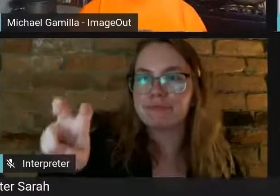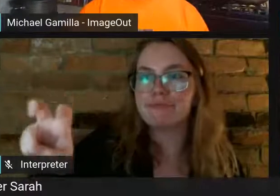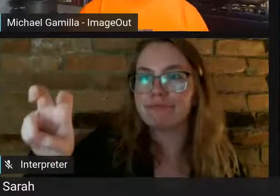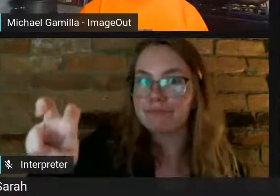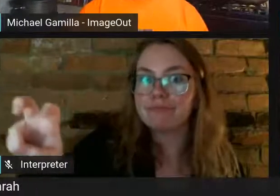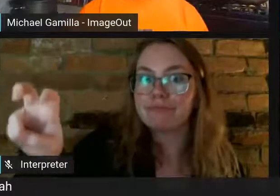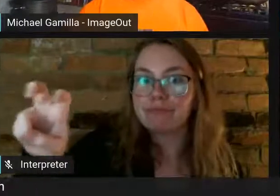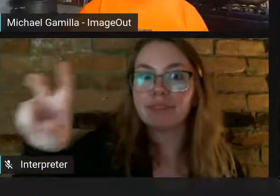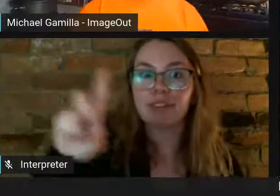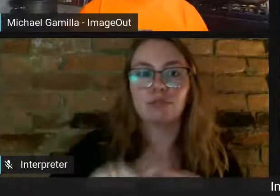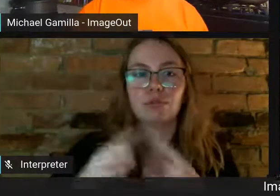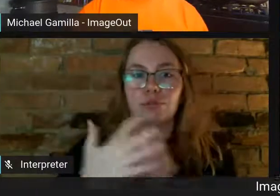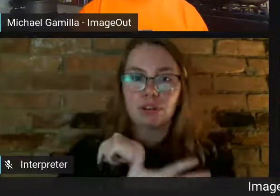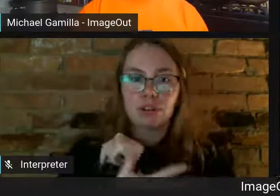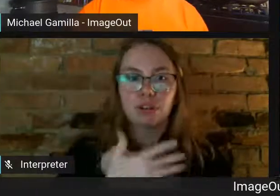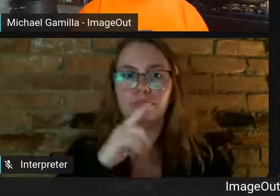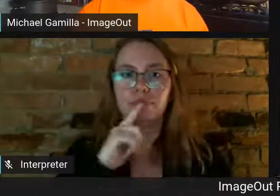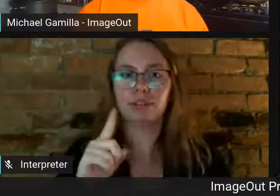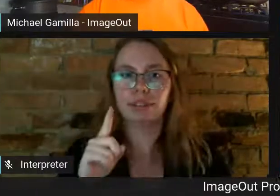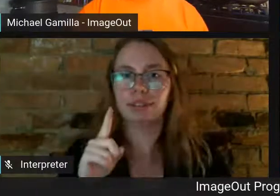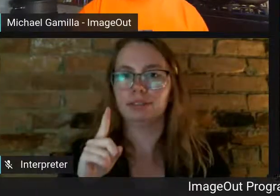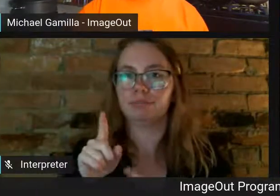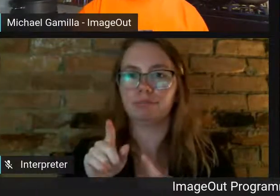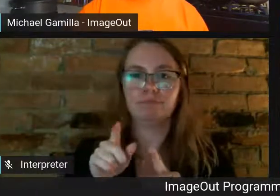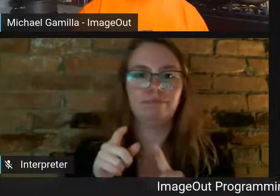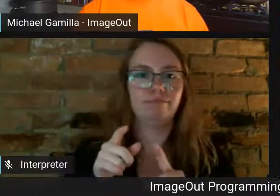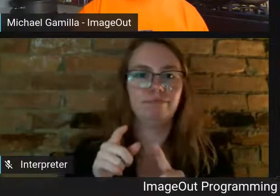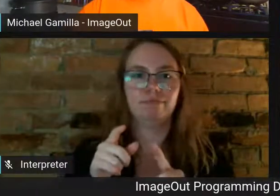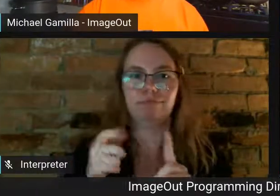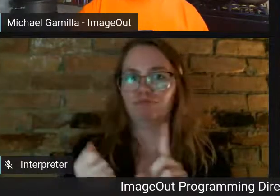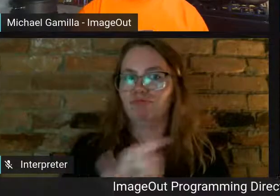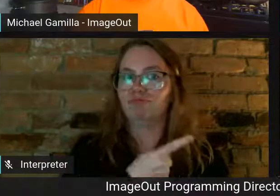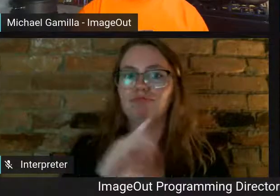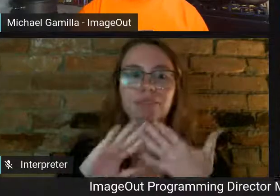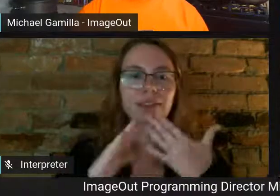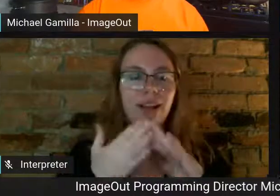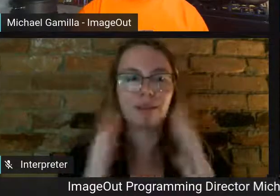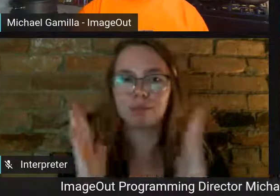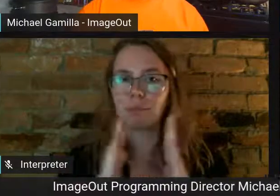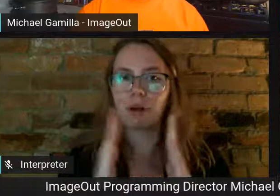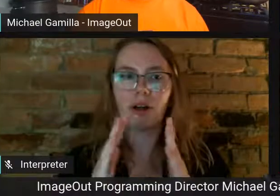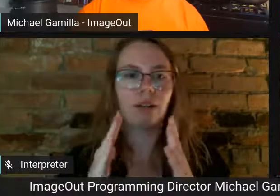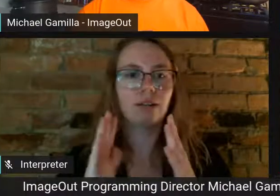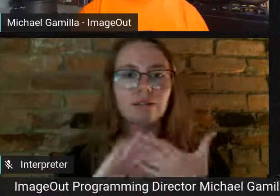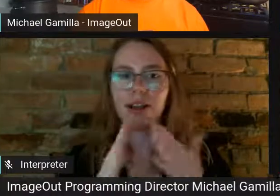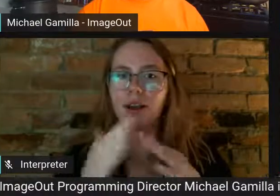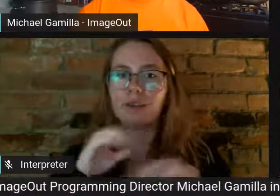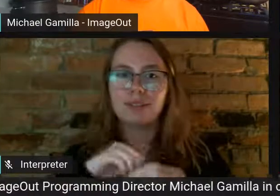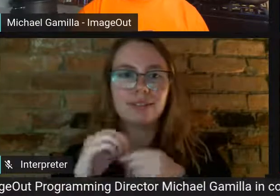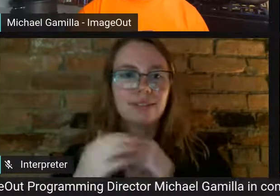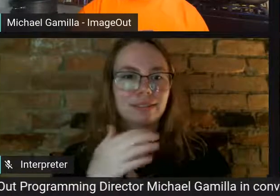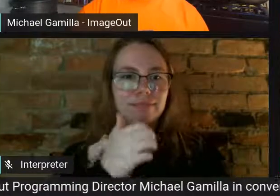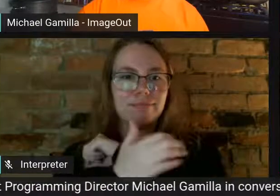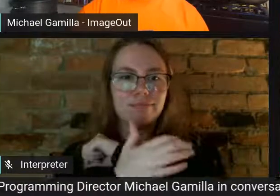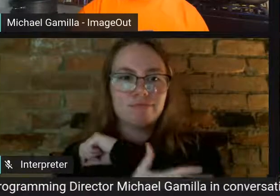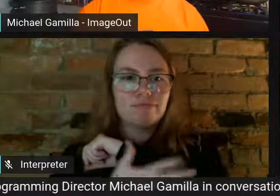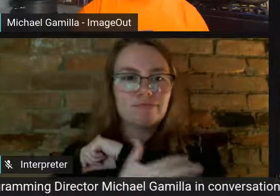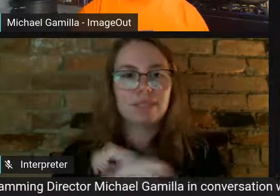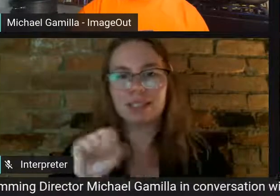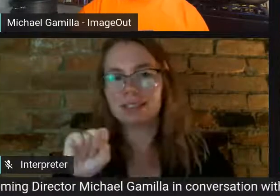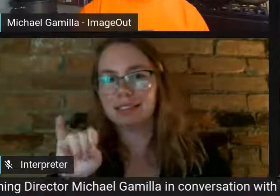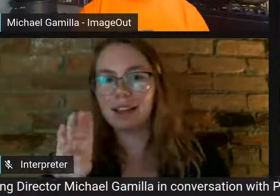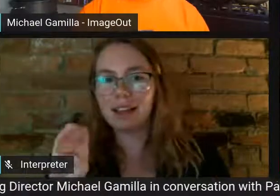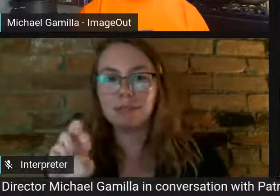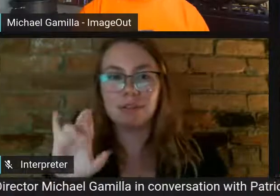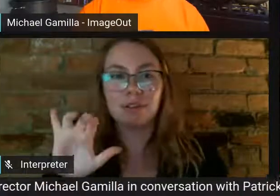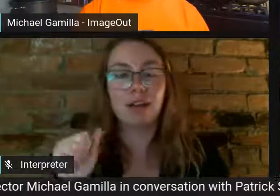far-flung towns and cities in the heart of Siberia, because that's would in order to give us a true understanding of what the country was.